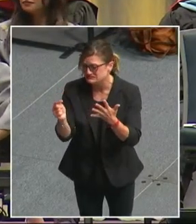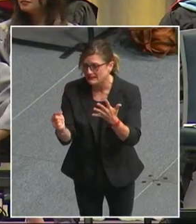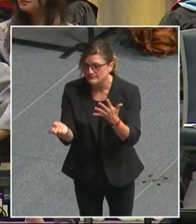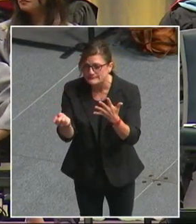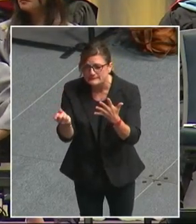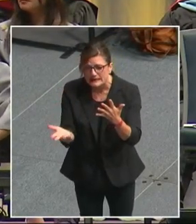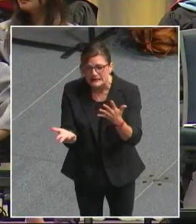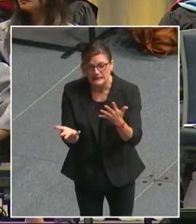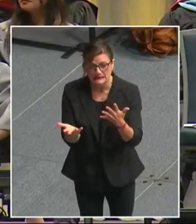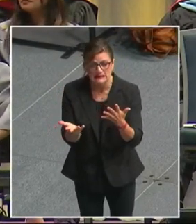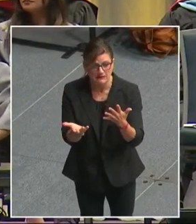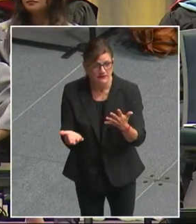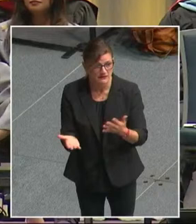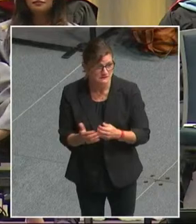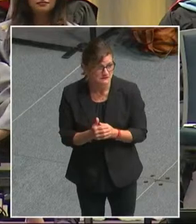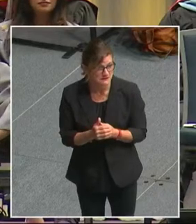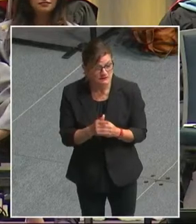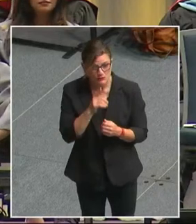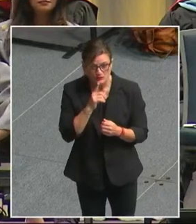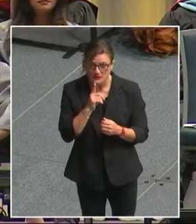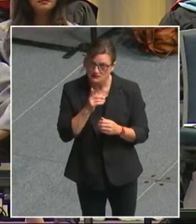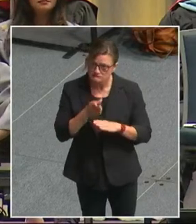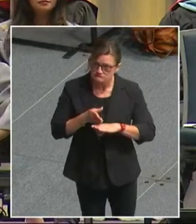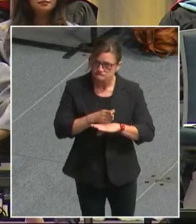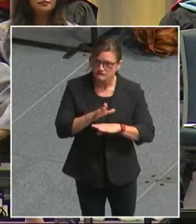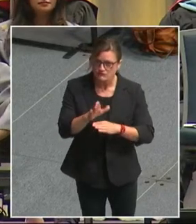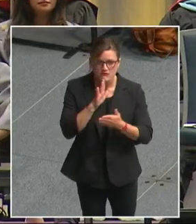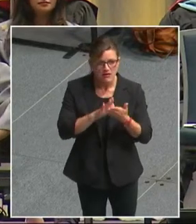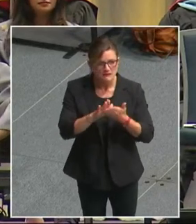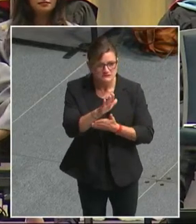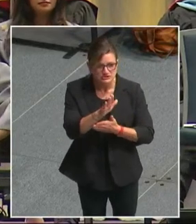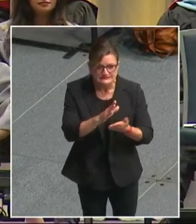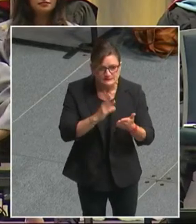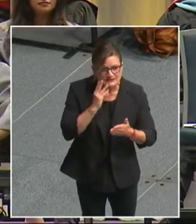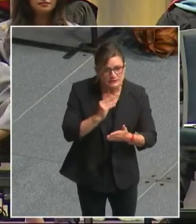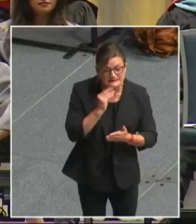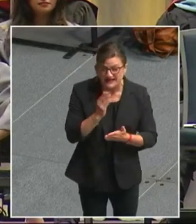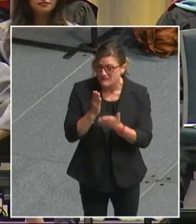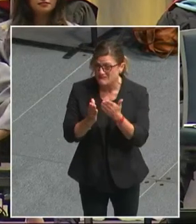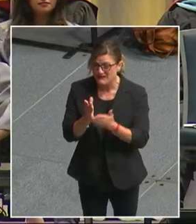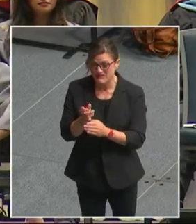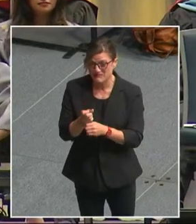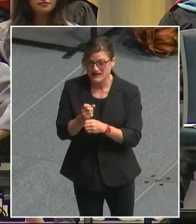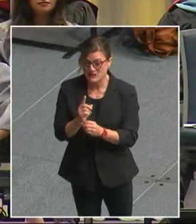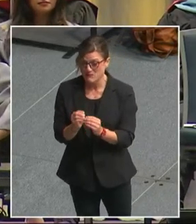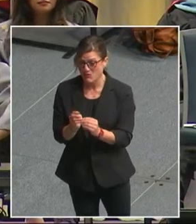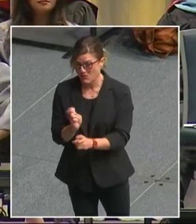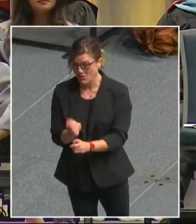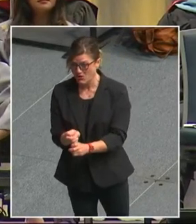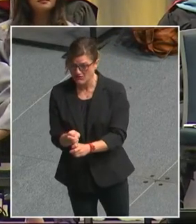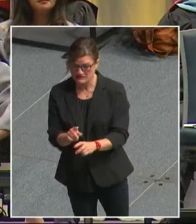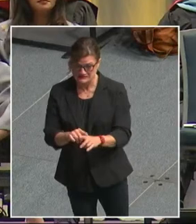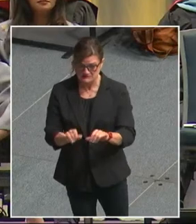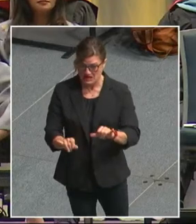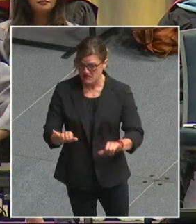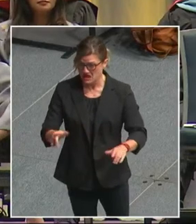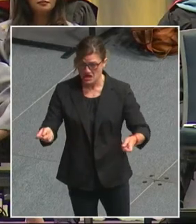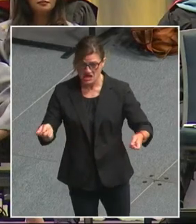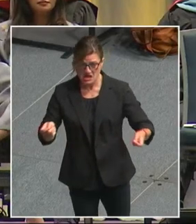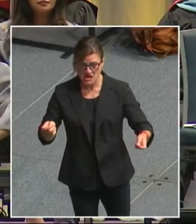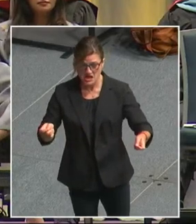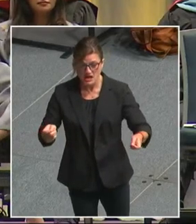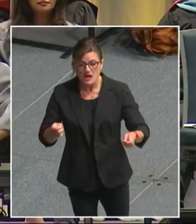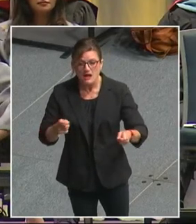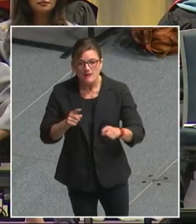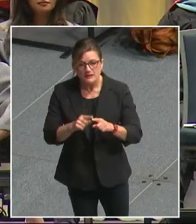that have enriched your college experience, maybe made it a little bit more difficult. Hopefully you have appreciated that tenacity and the